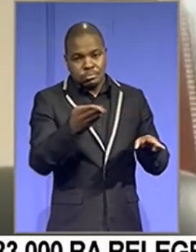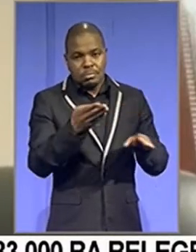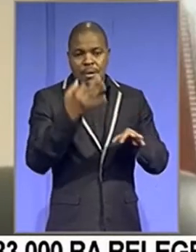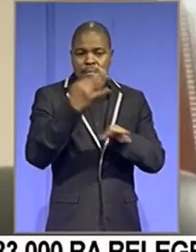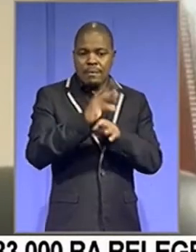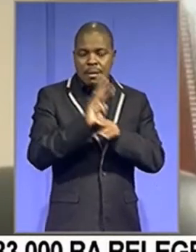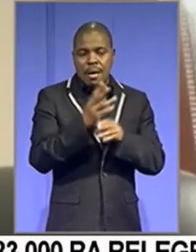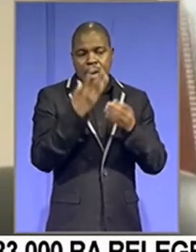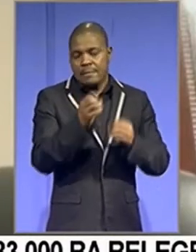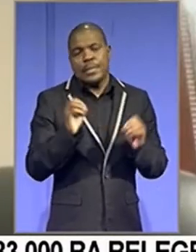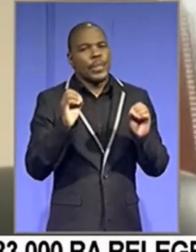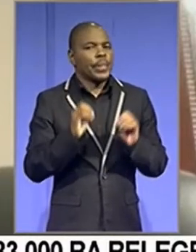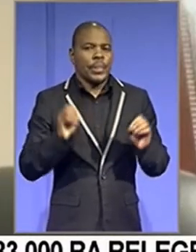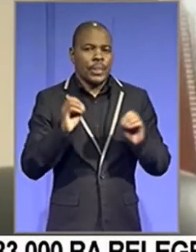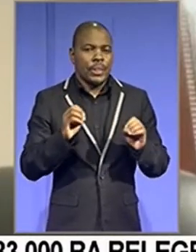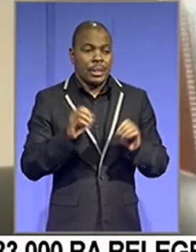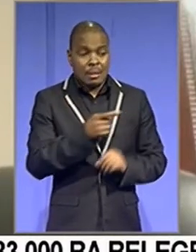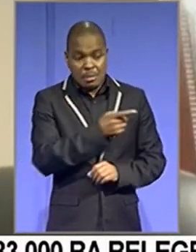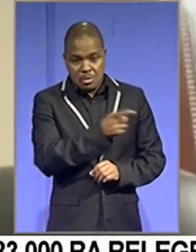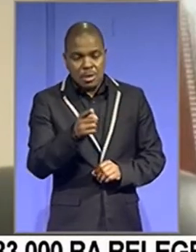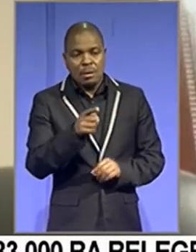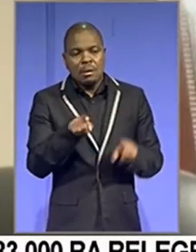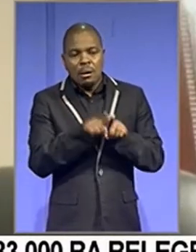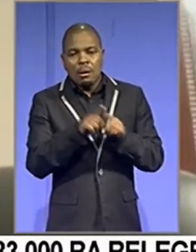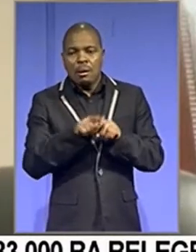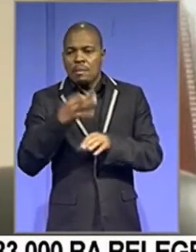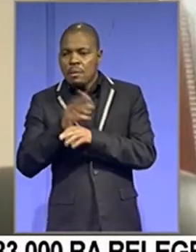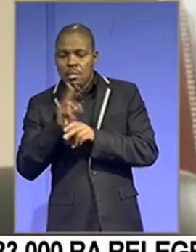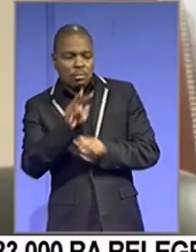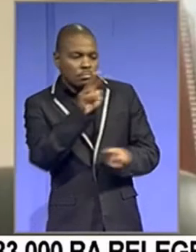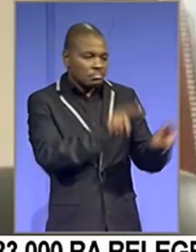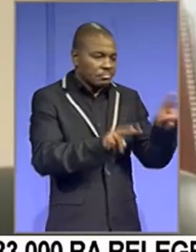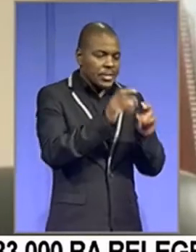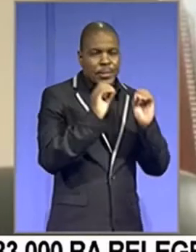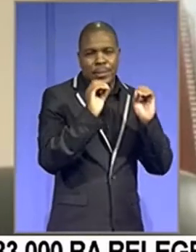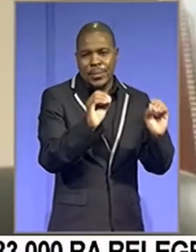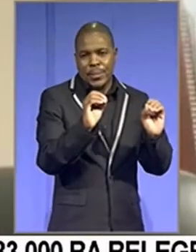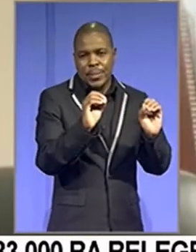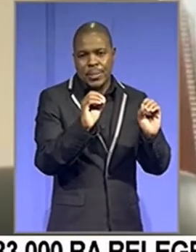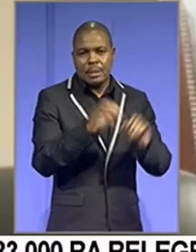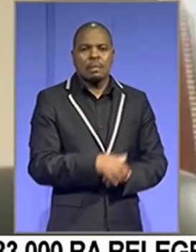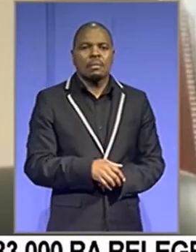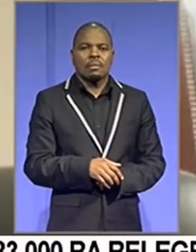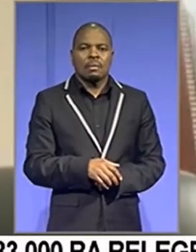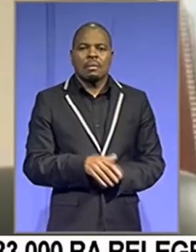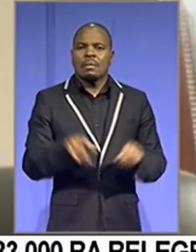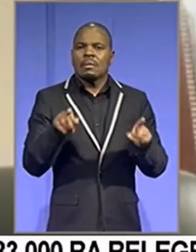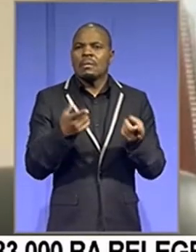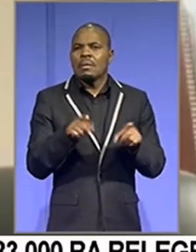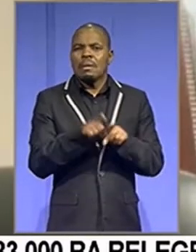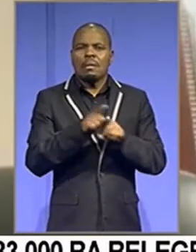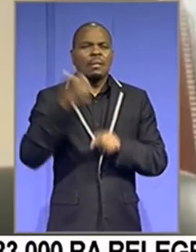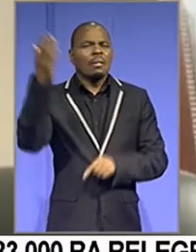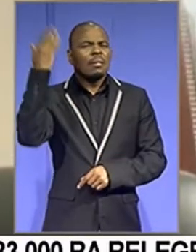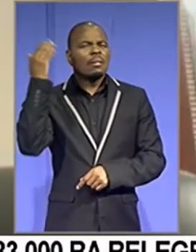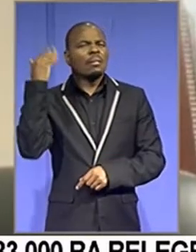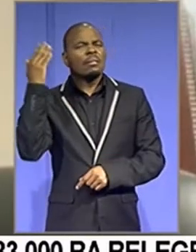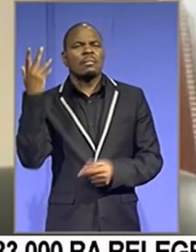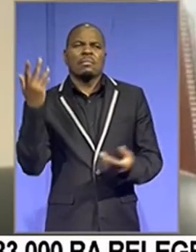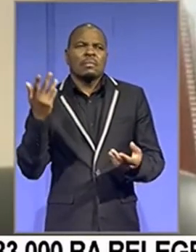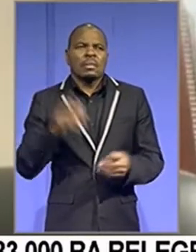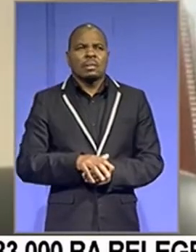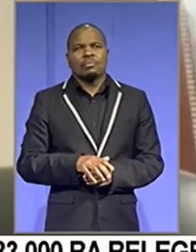tlhoka batswadi, therefore a bana supervision ya batswadi ga ba gola. A sa tshwana le ko morago kwa gale